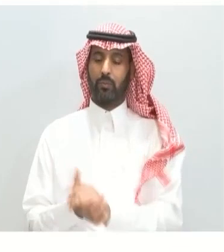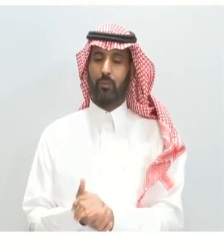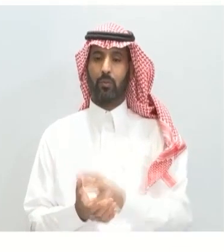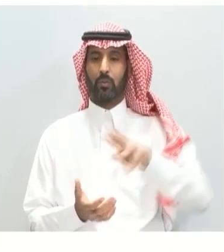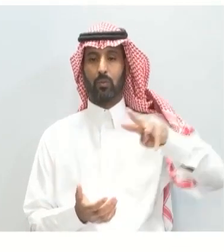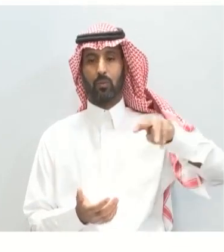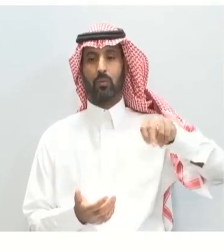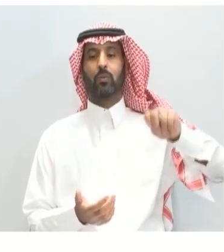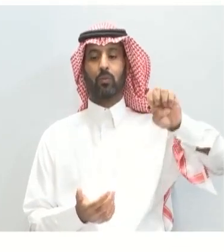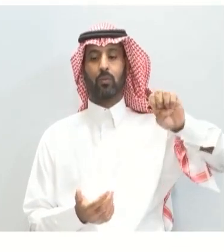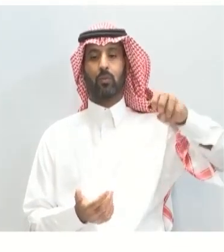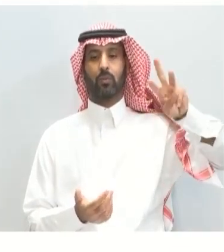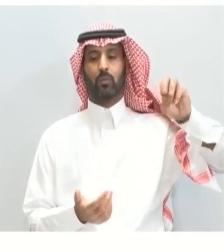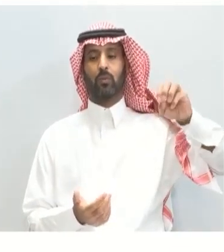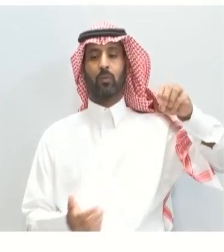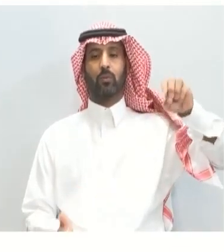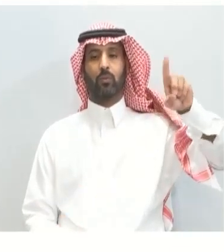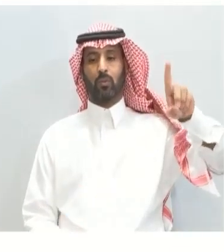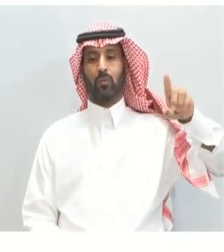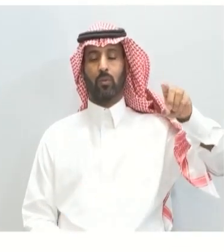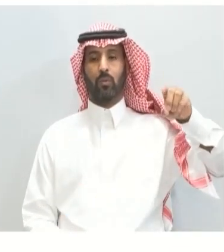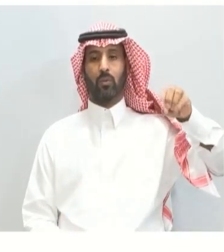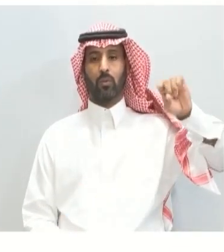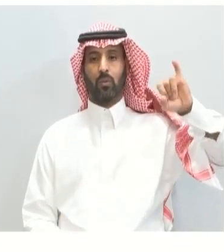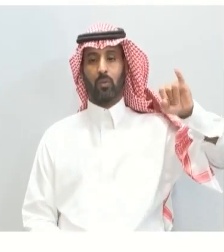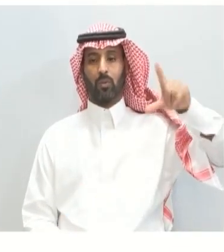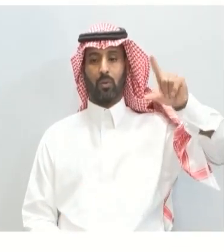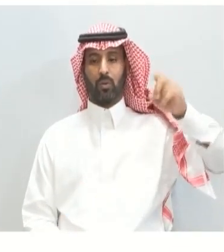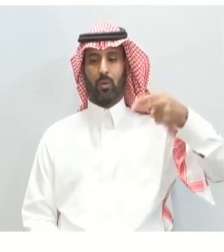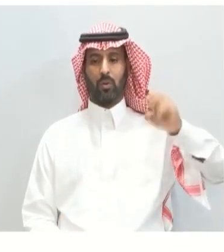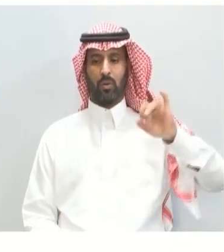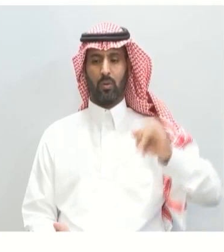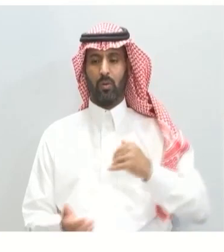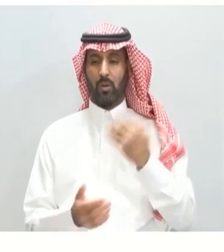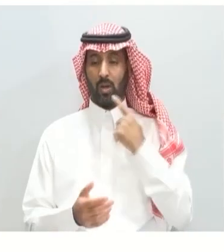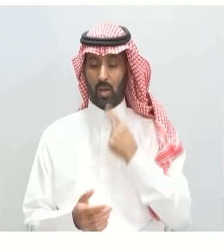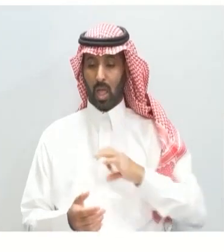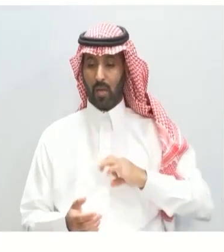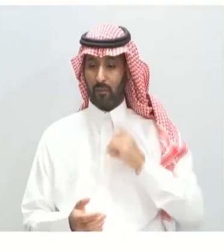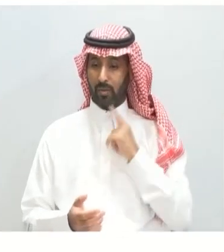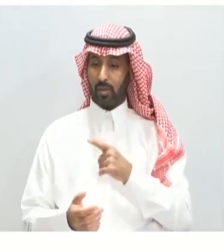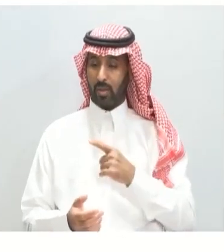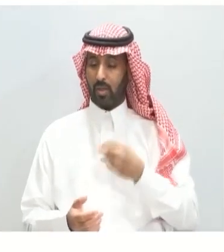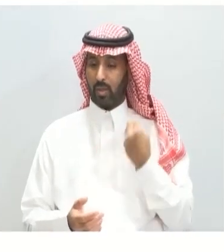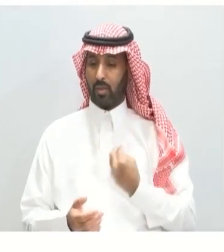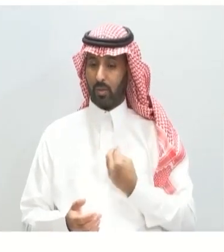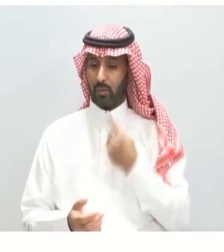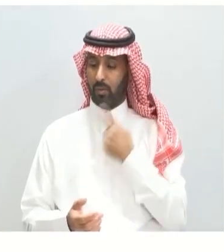Delhi city. Again, New Delhi turned out to be a very exciting city. I loved it. There are